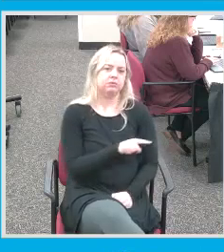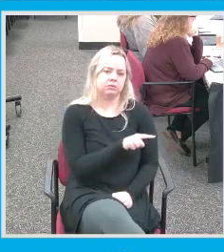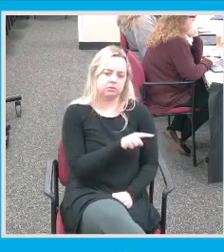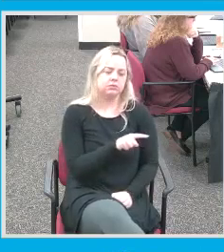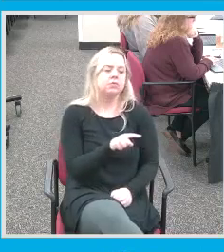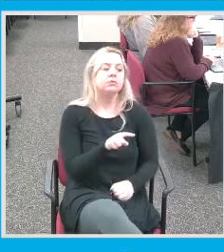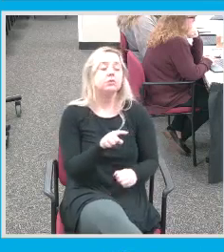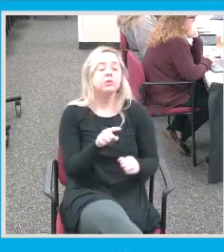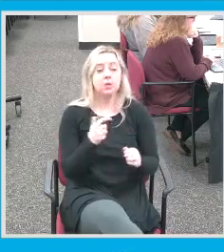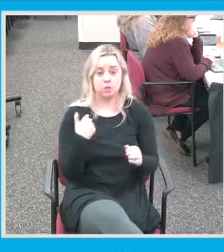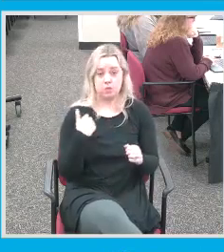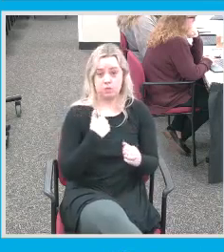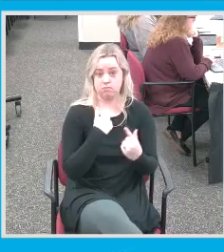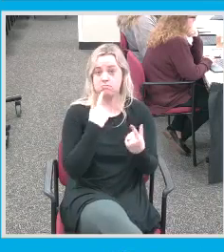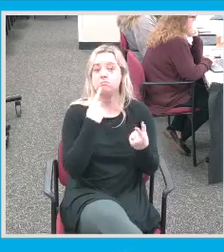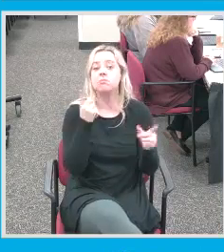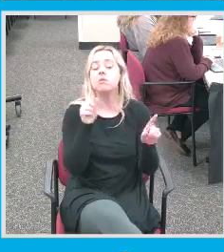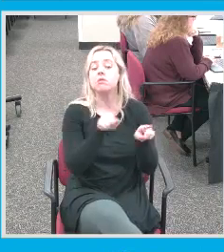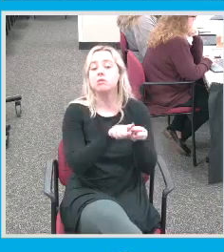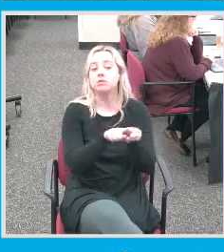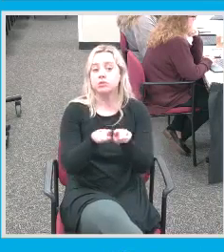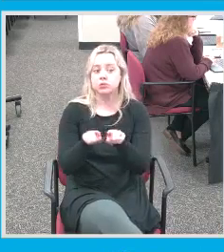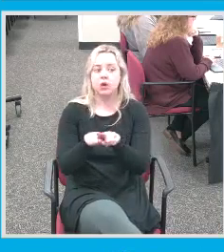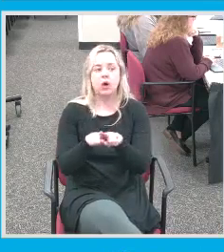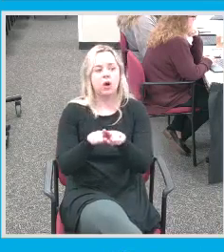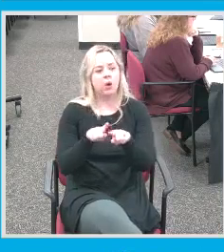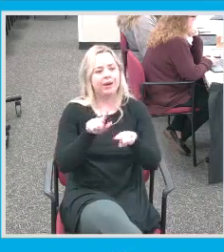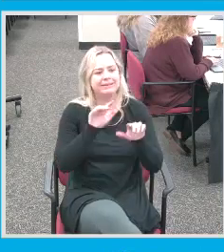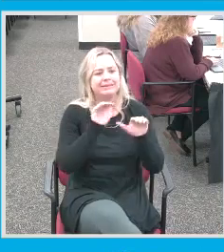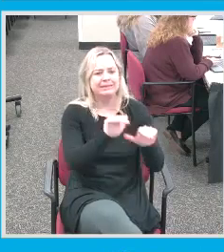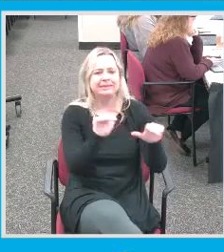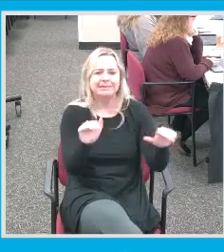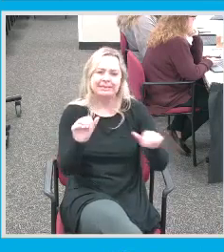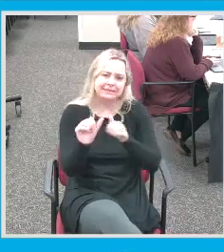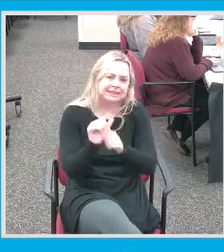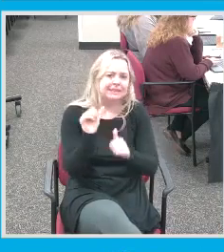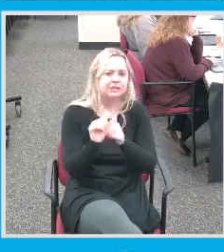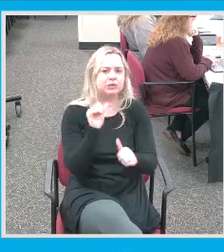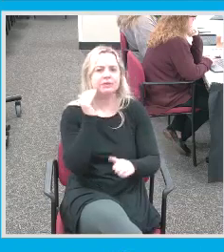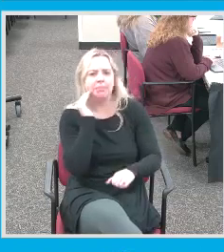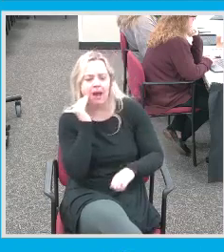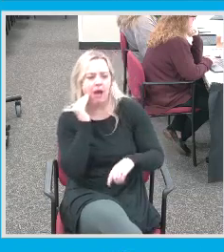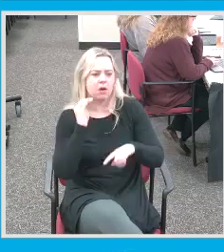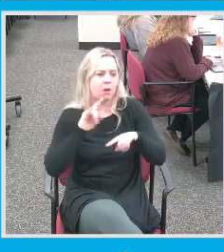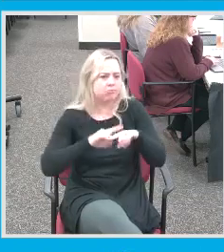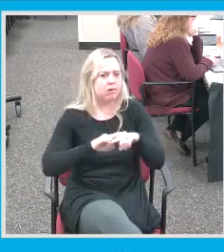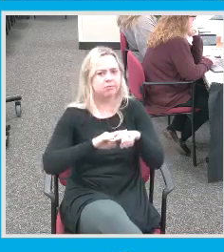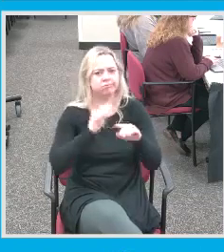And then we've been able to increase awareness of the dangers of tobacco vaping and nicotine use as seen in the numbers.